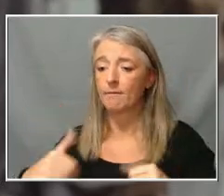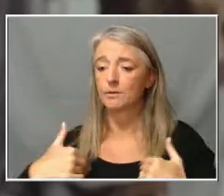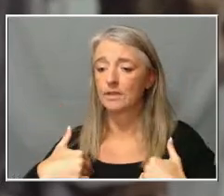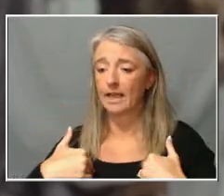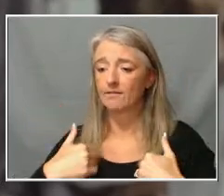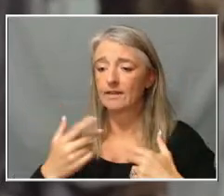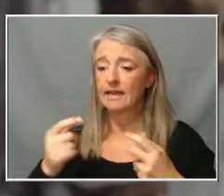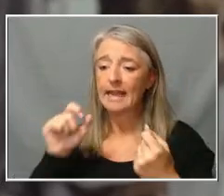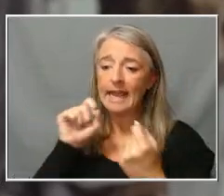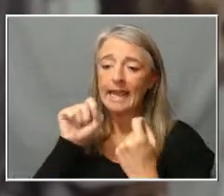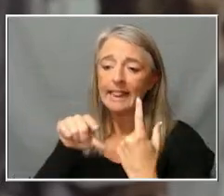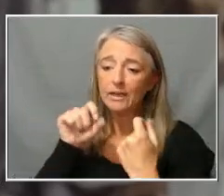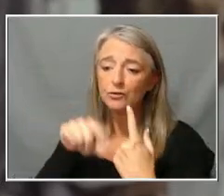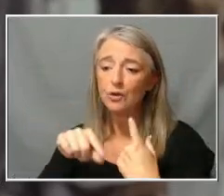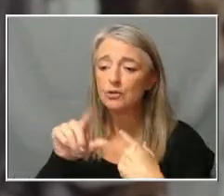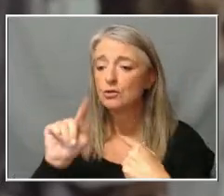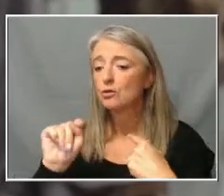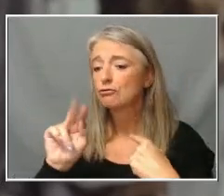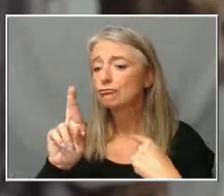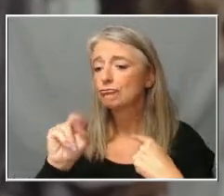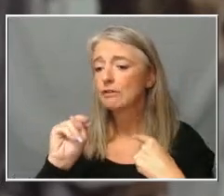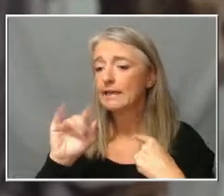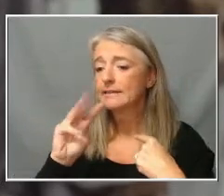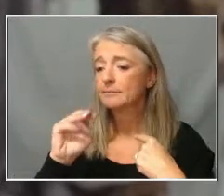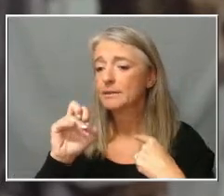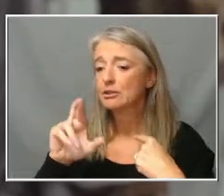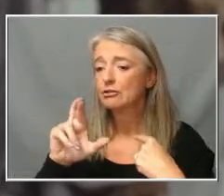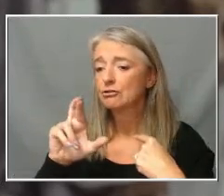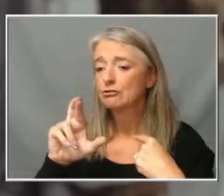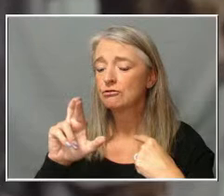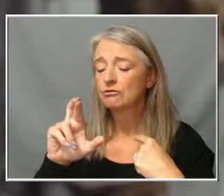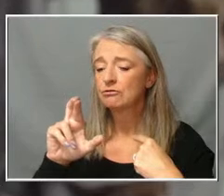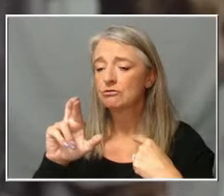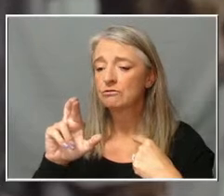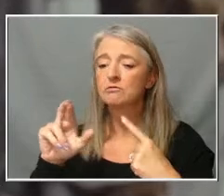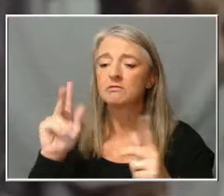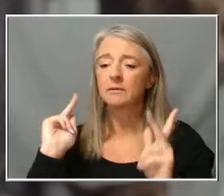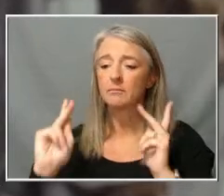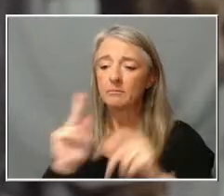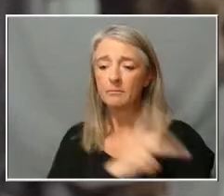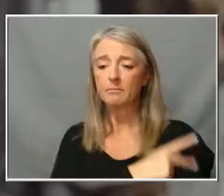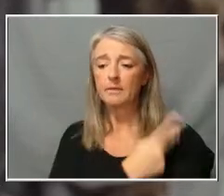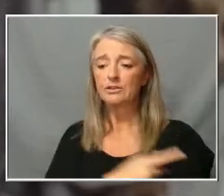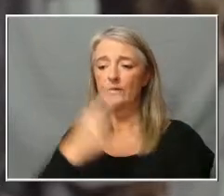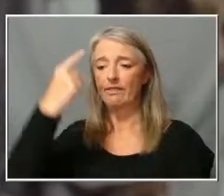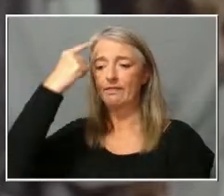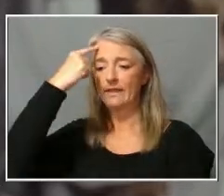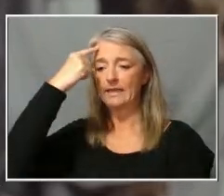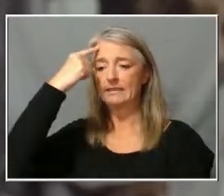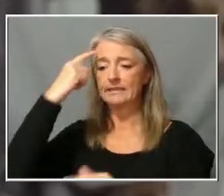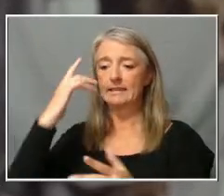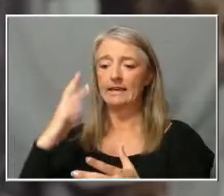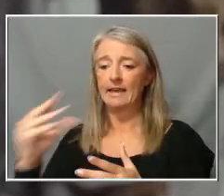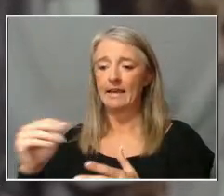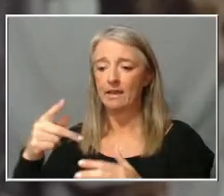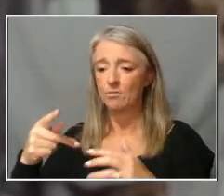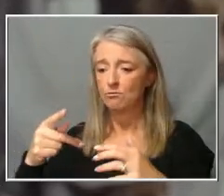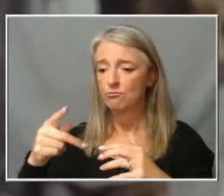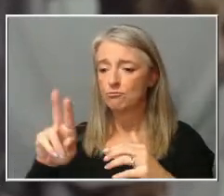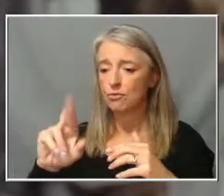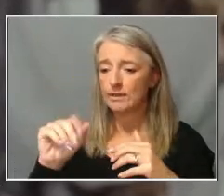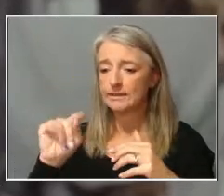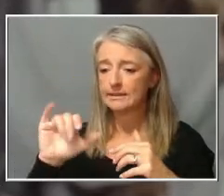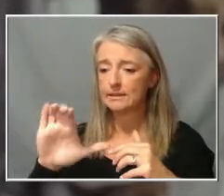or transmitters on the prosthesis that the patient just thinks about something and the prosthesis does its